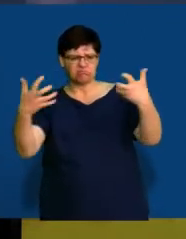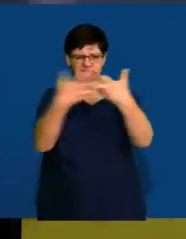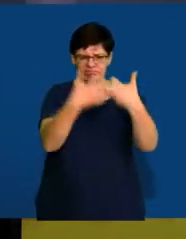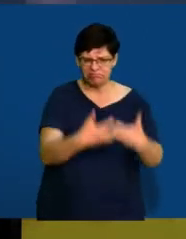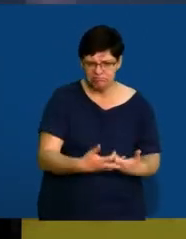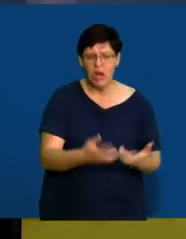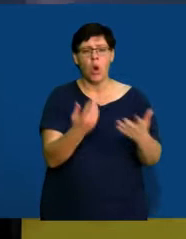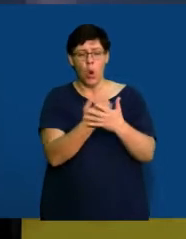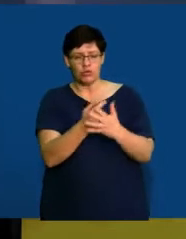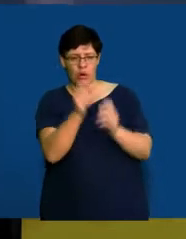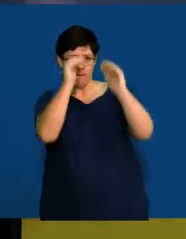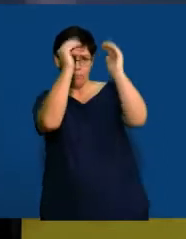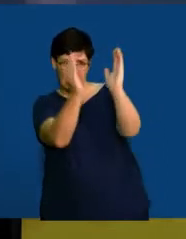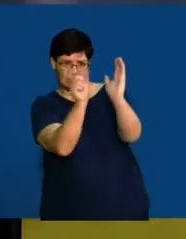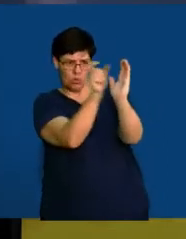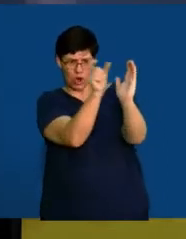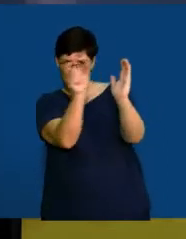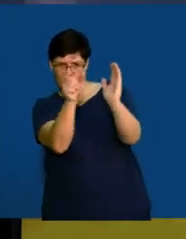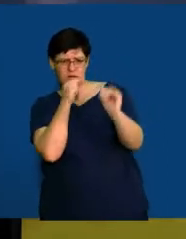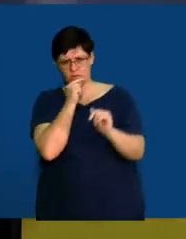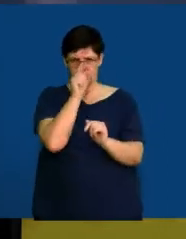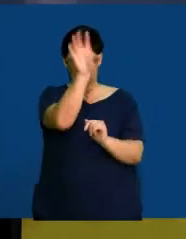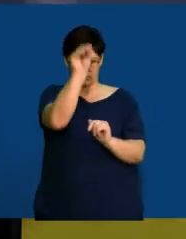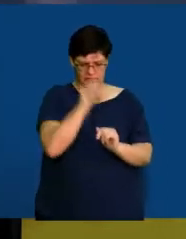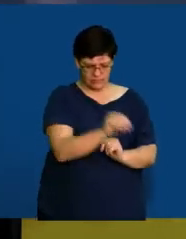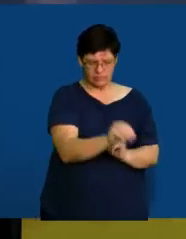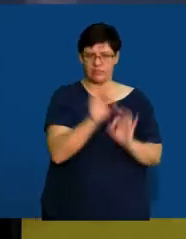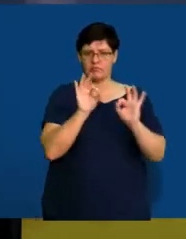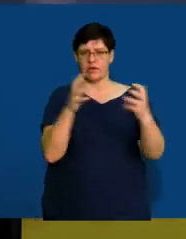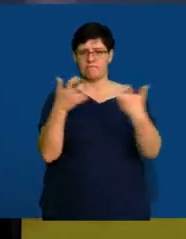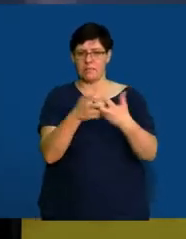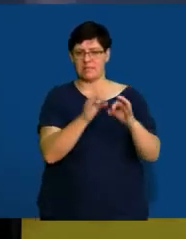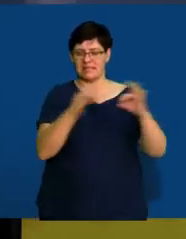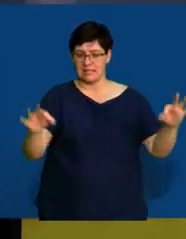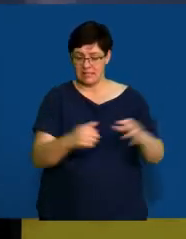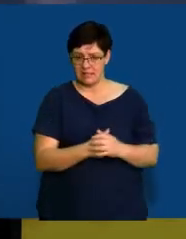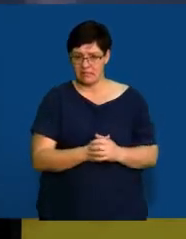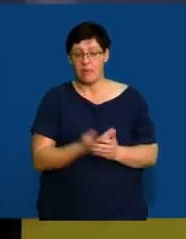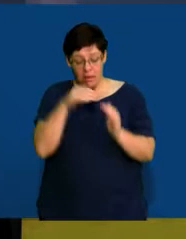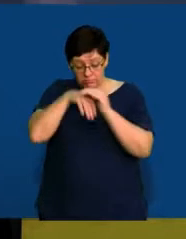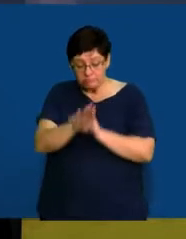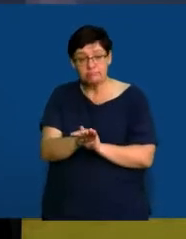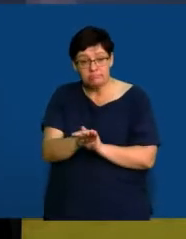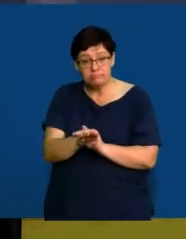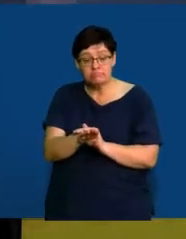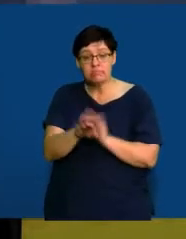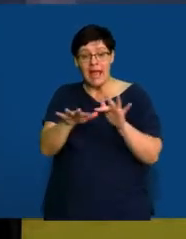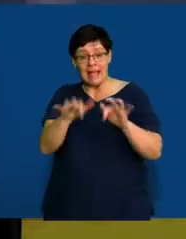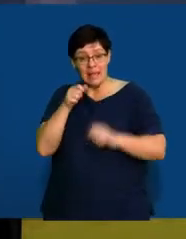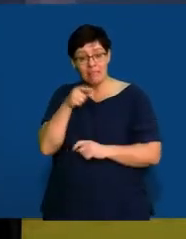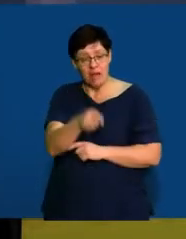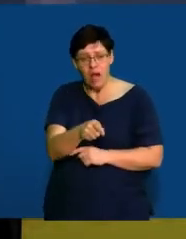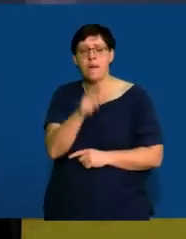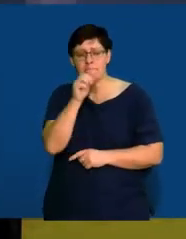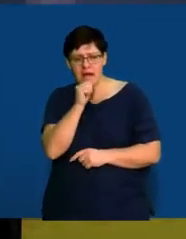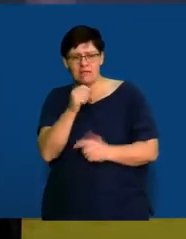term within brackets. So, walking into that examination, you need to ensure that all these